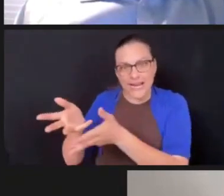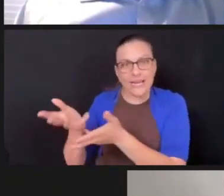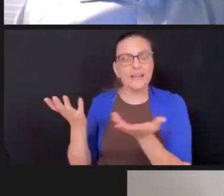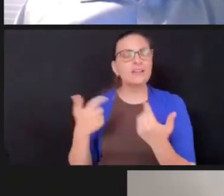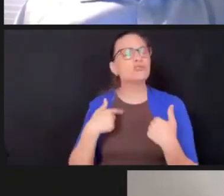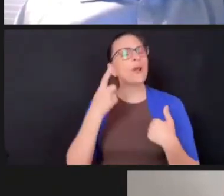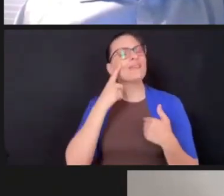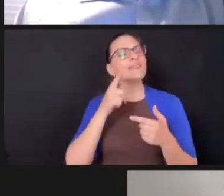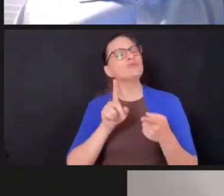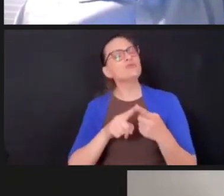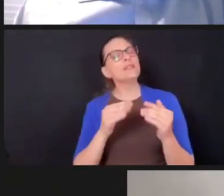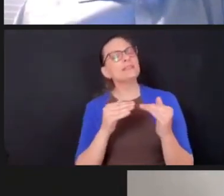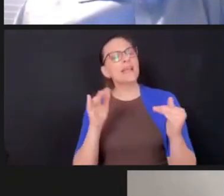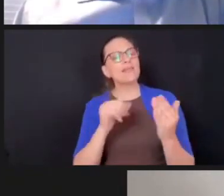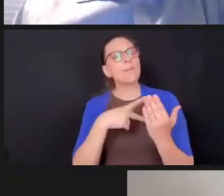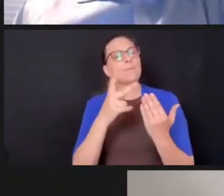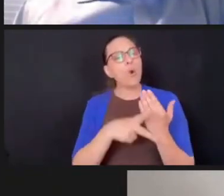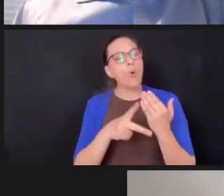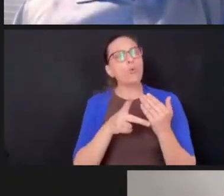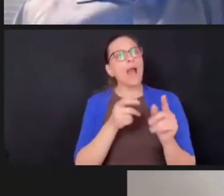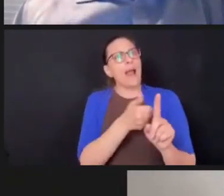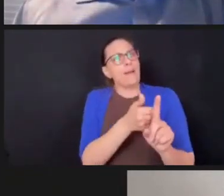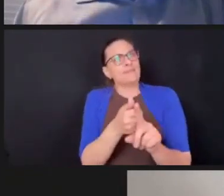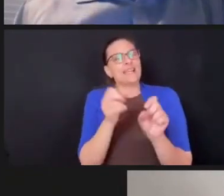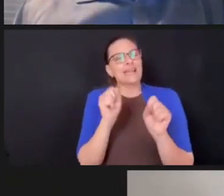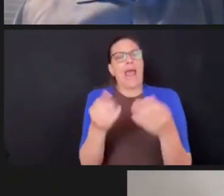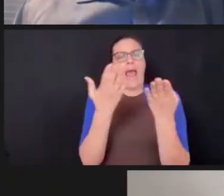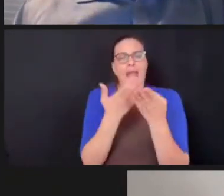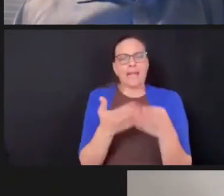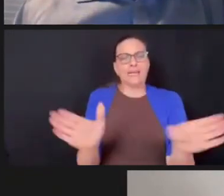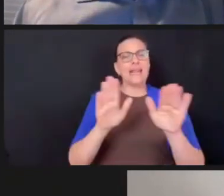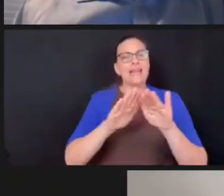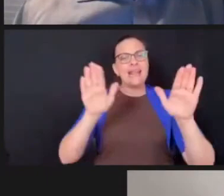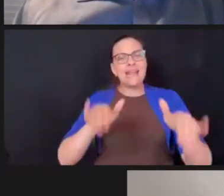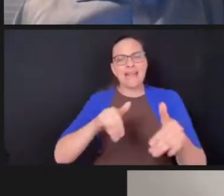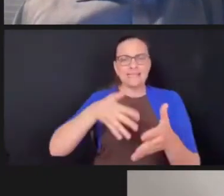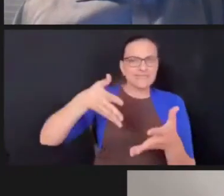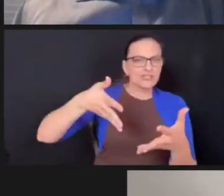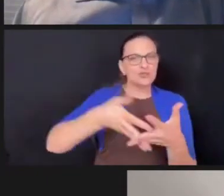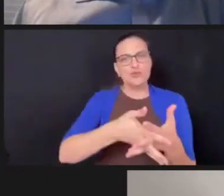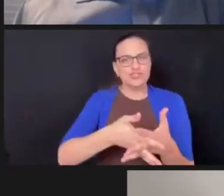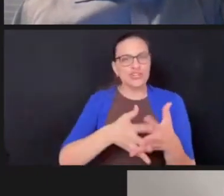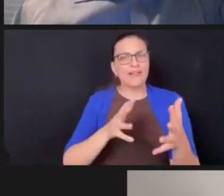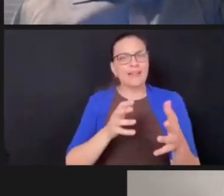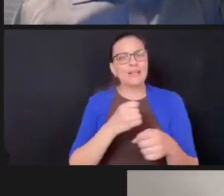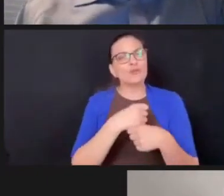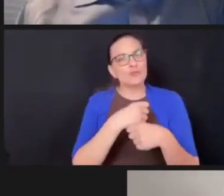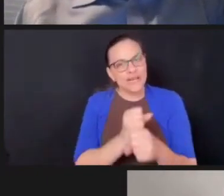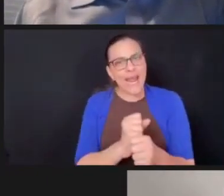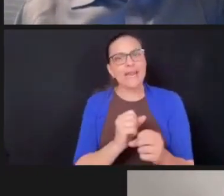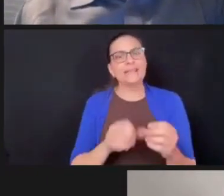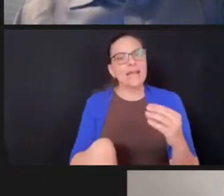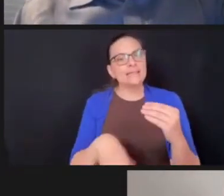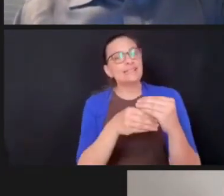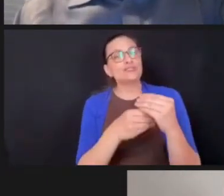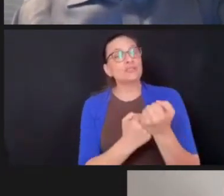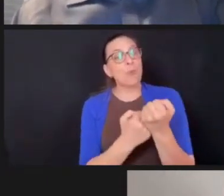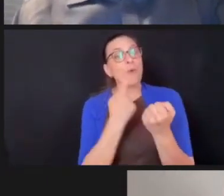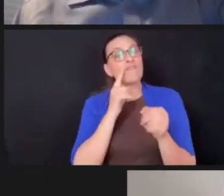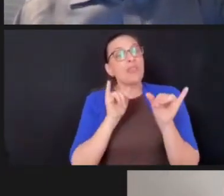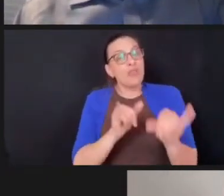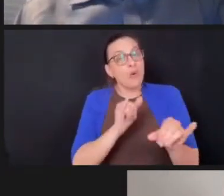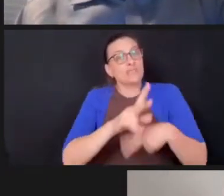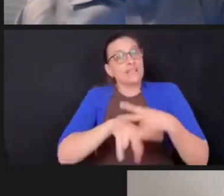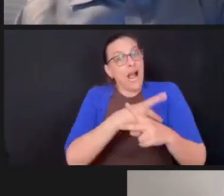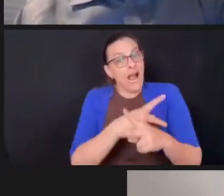of institutionally can create additional supports for those kinds of responsibilities when people need